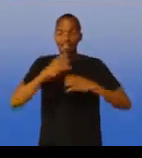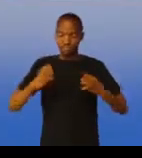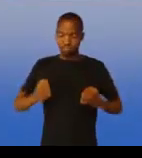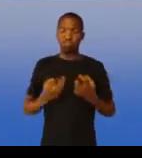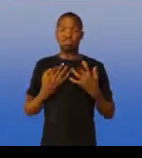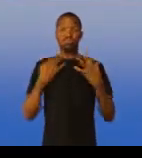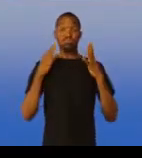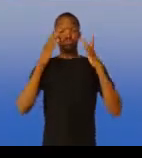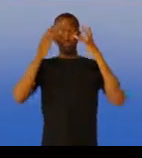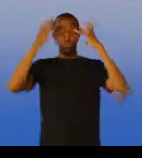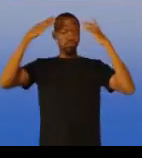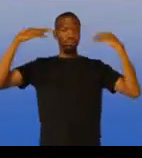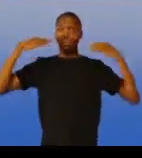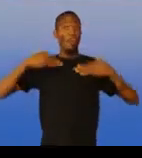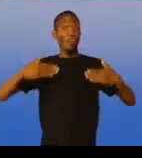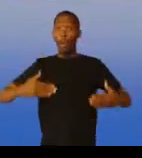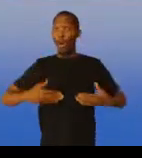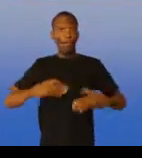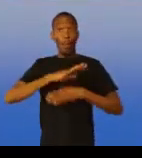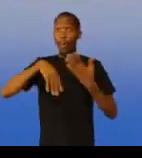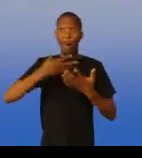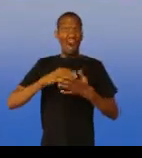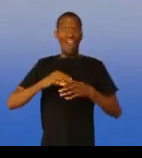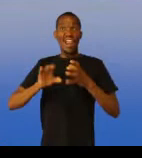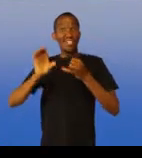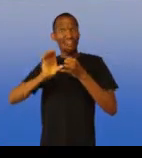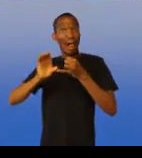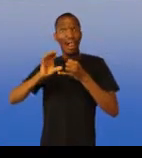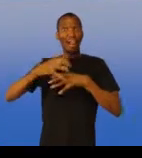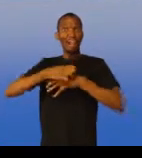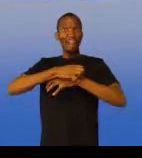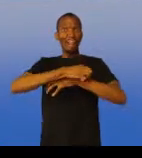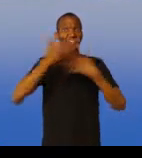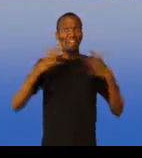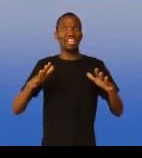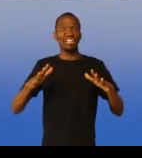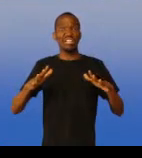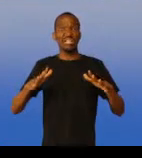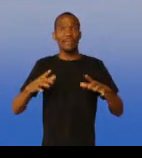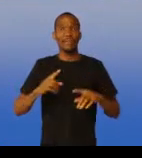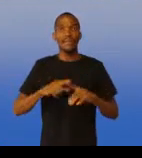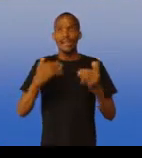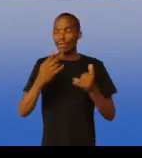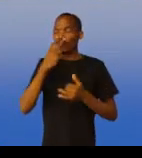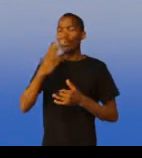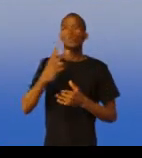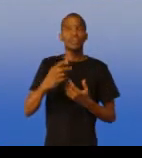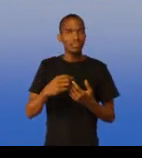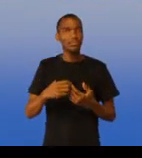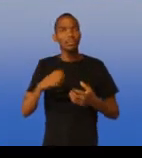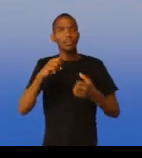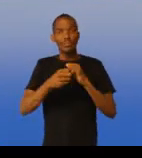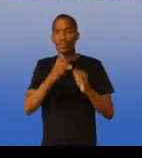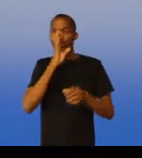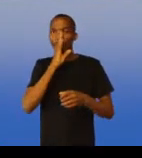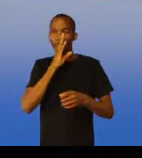the whole body and it is eaten up on some cells. The population that has got the highest number of new